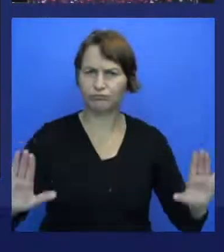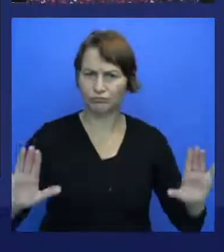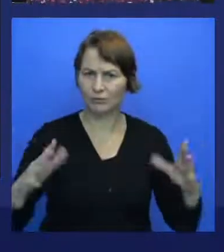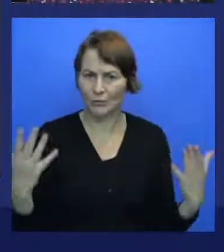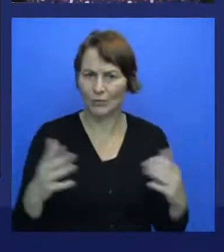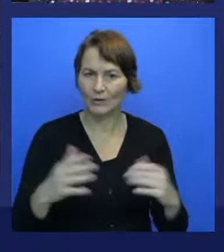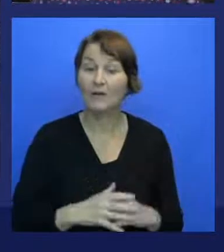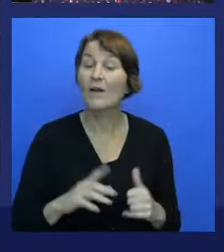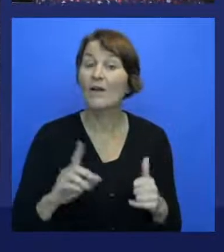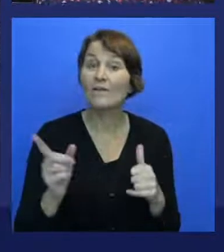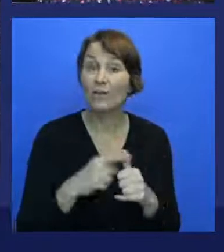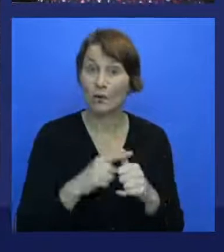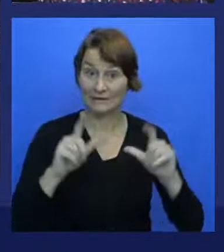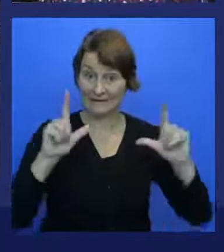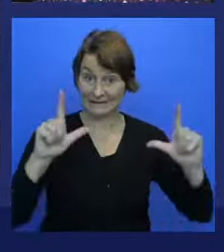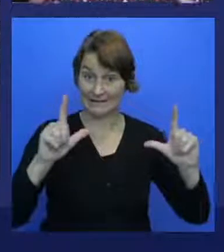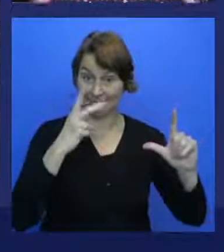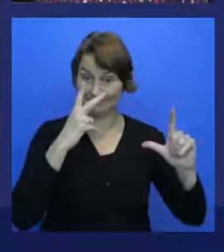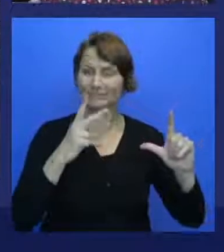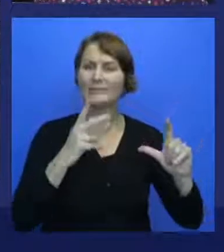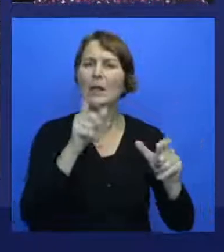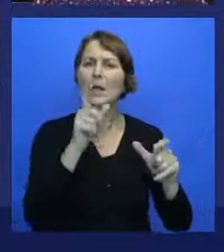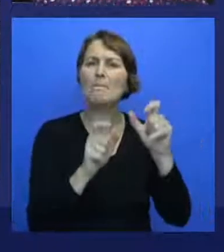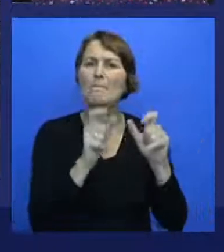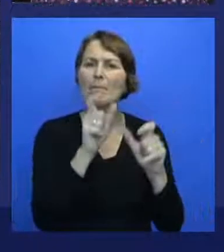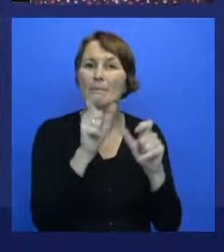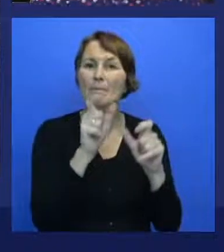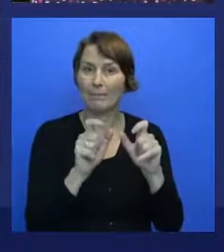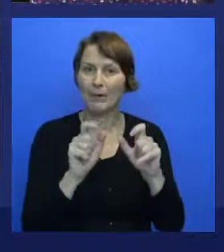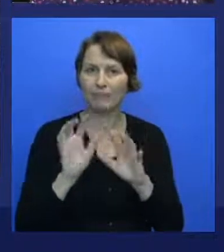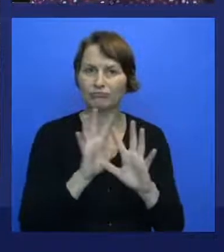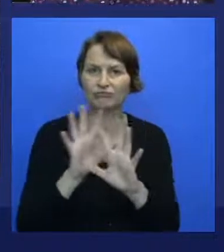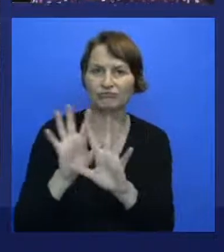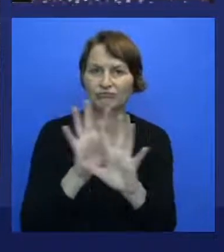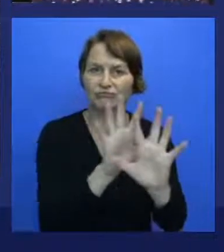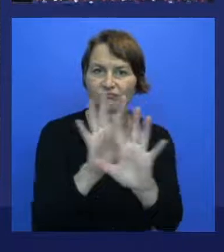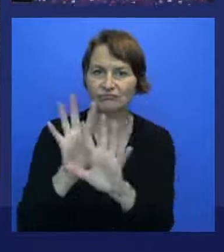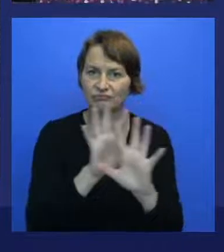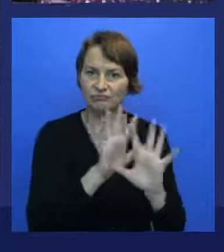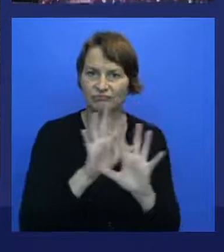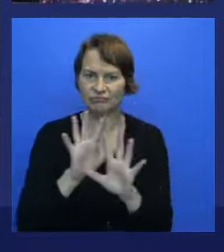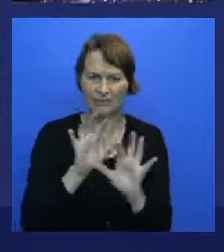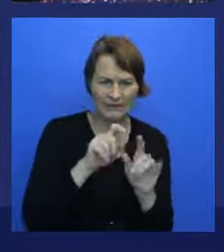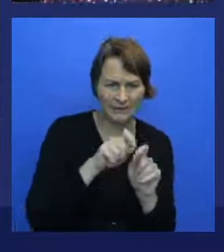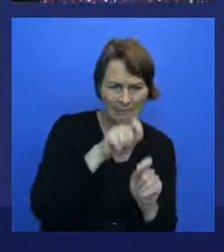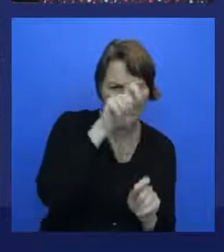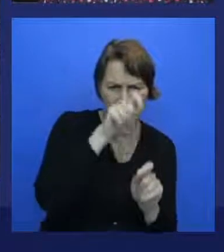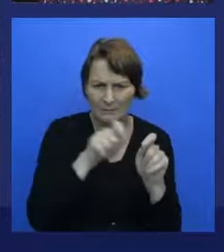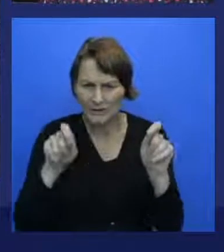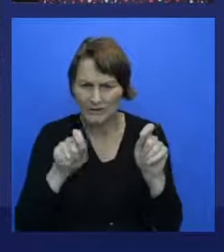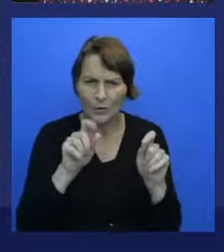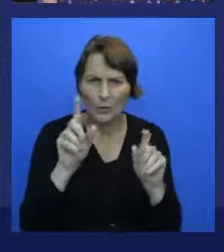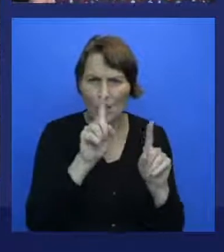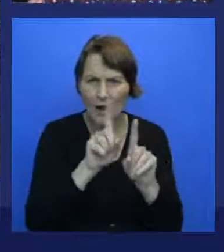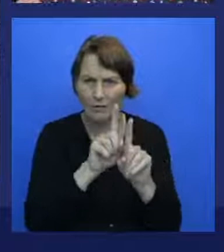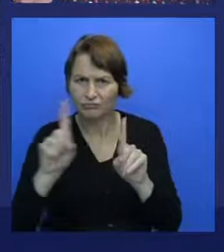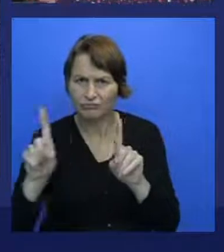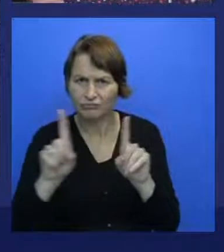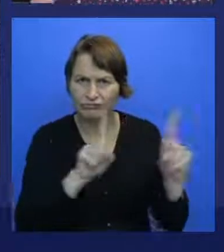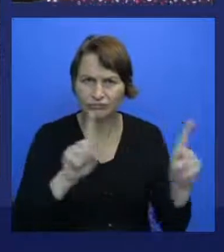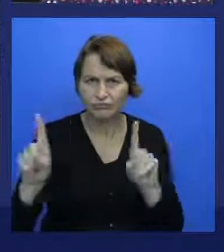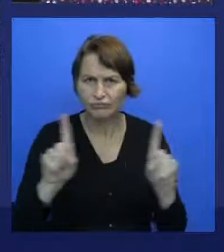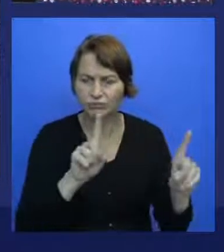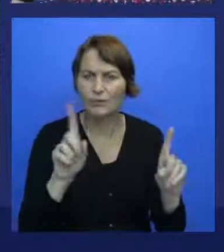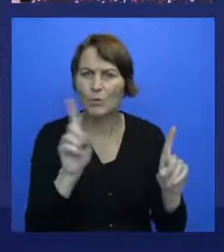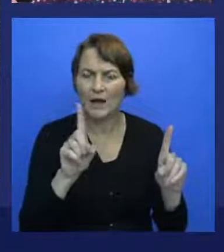counting. Imagine you're in a situation where you have to limit the amount of people in a particular room. This part of the service, spatial analysis,